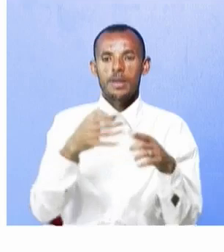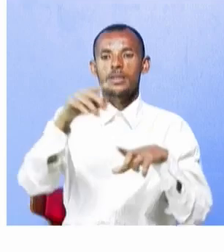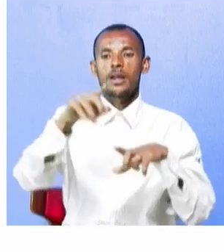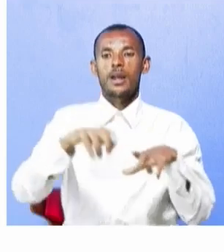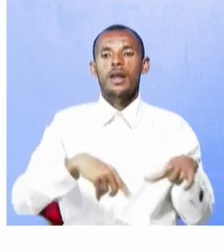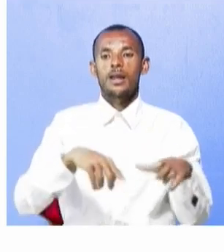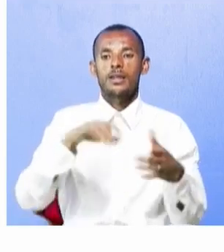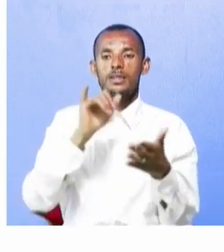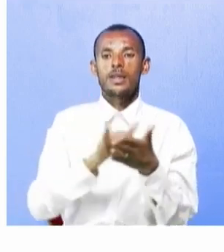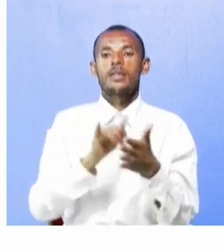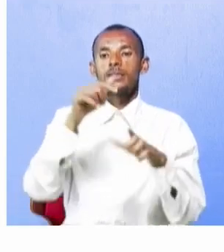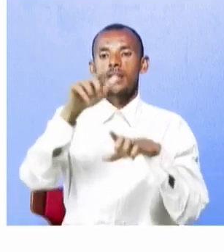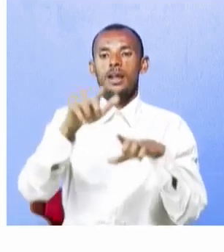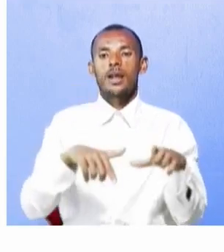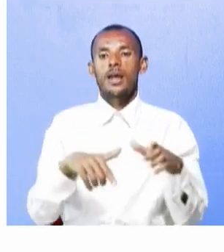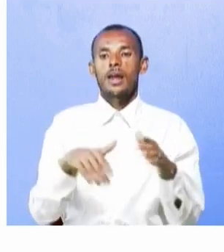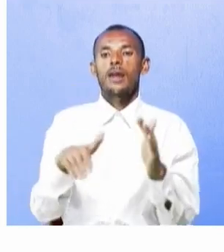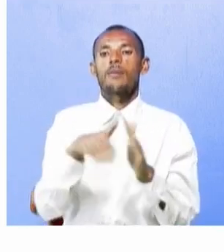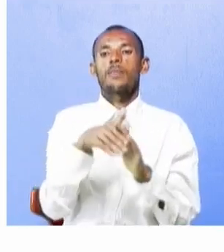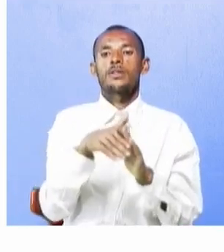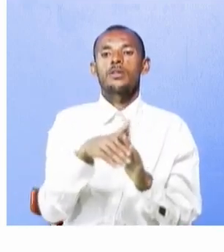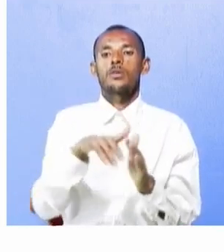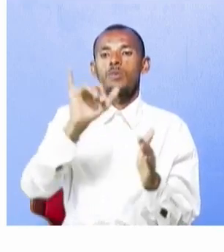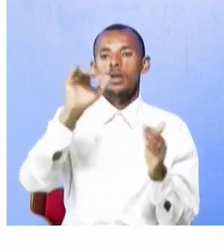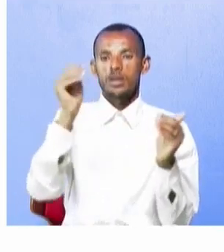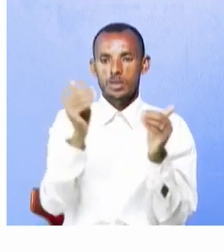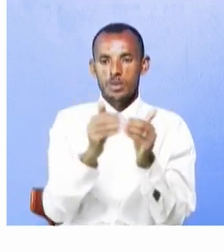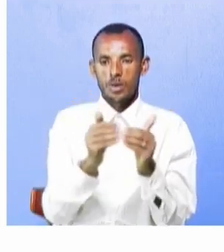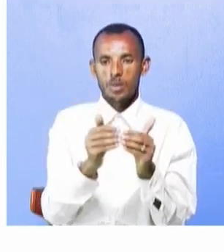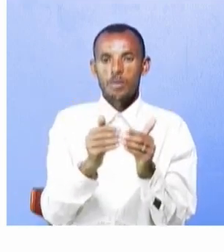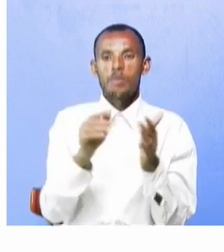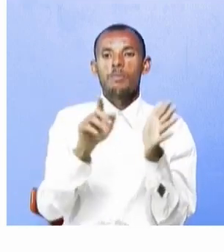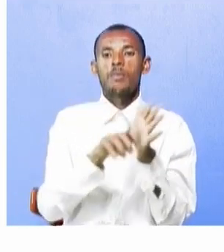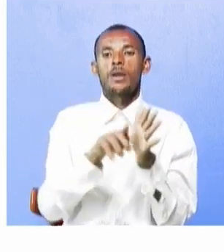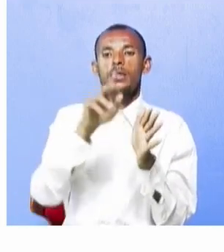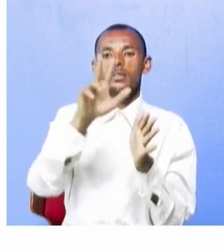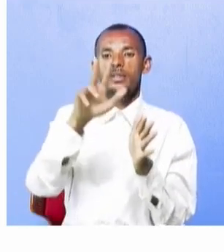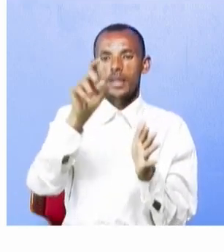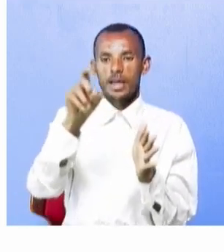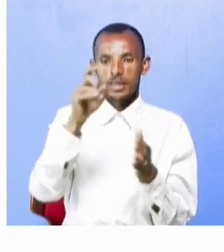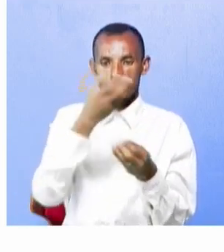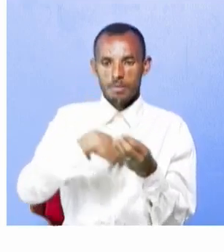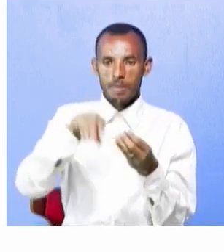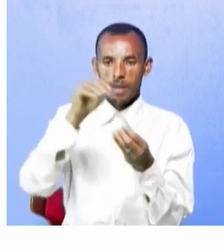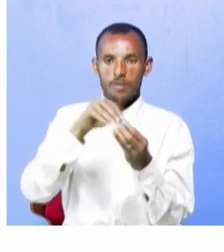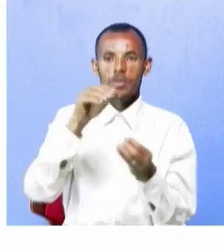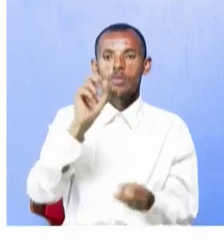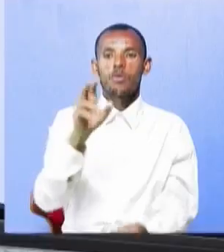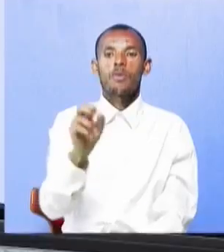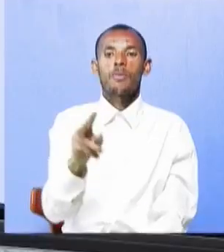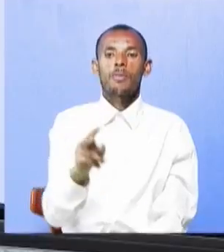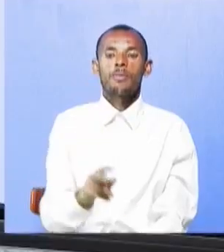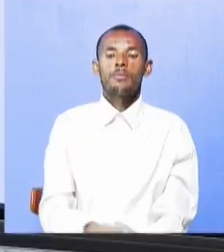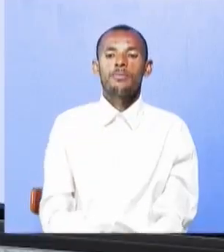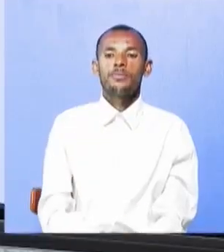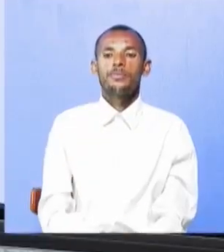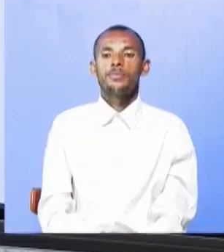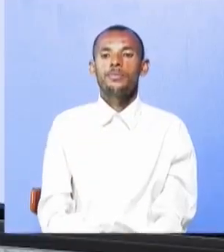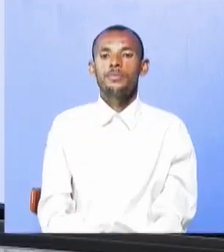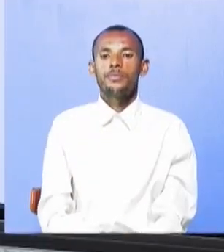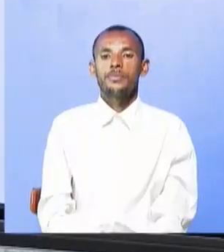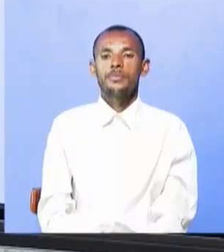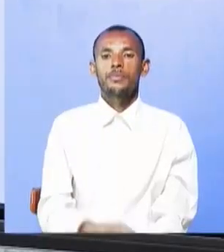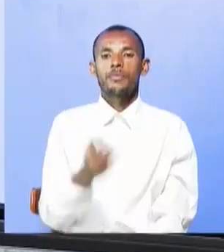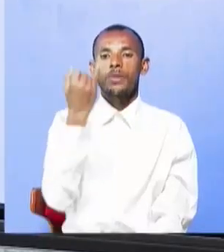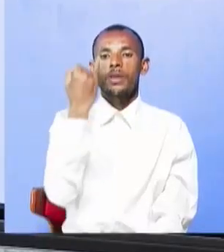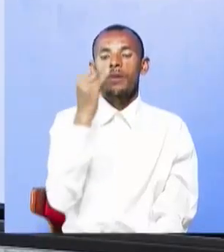That straight line represents y is equals to minus 3x plus 12. Okay, so if